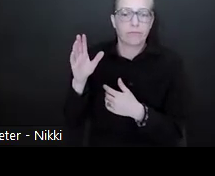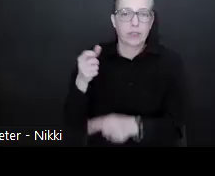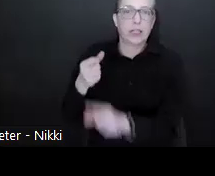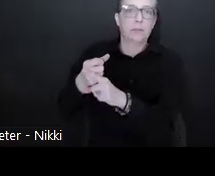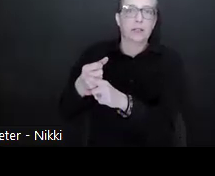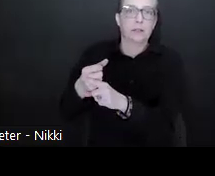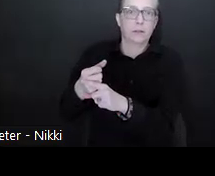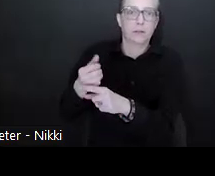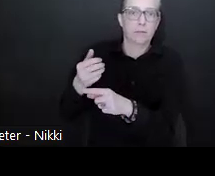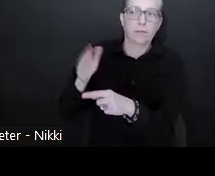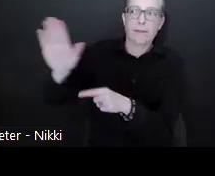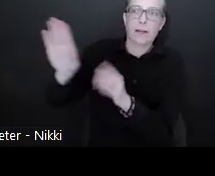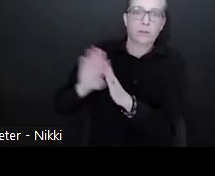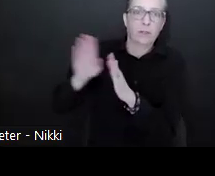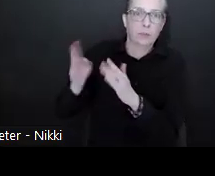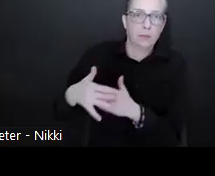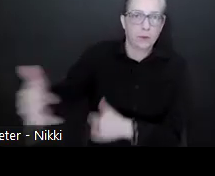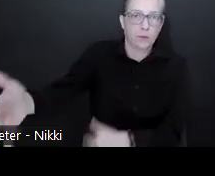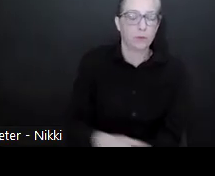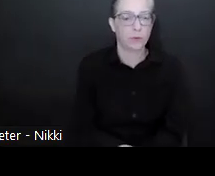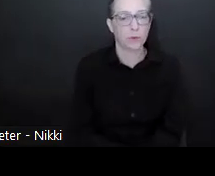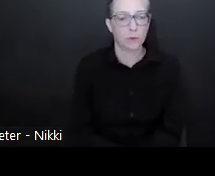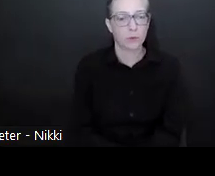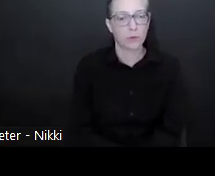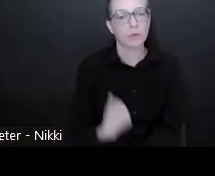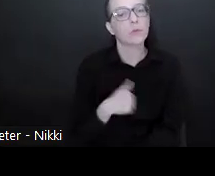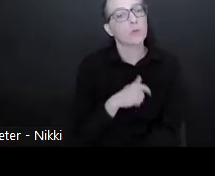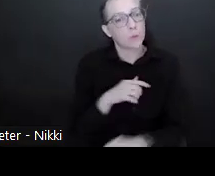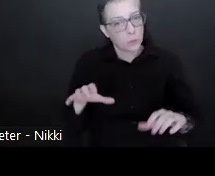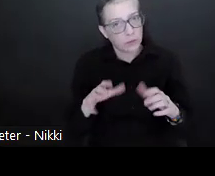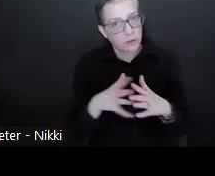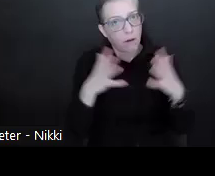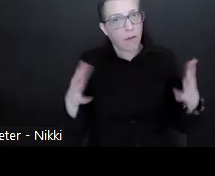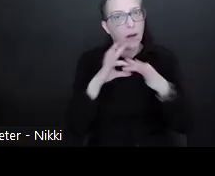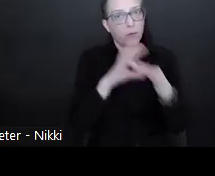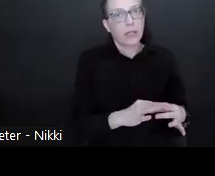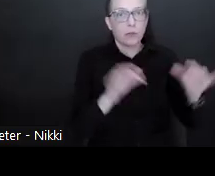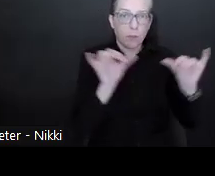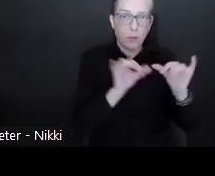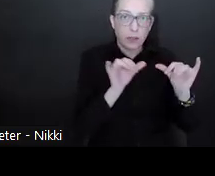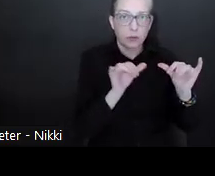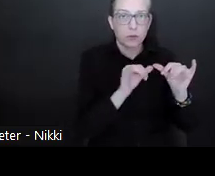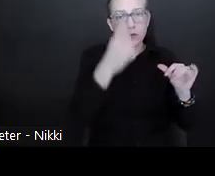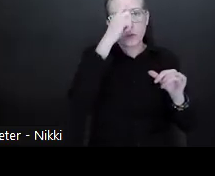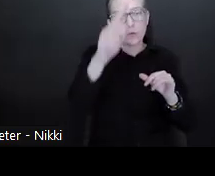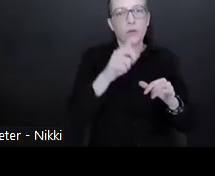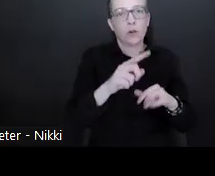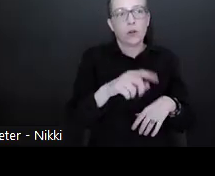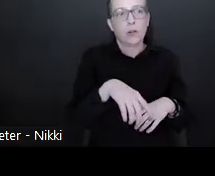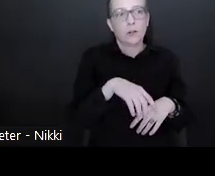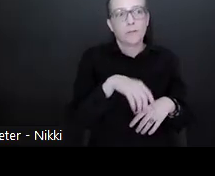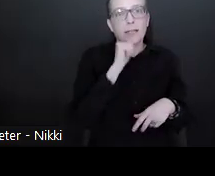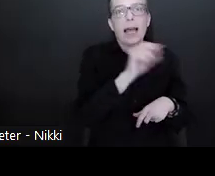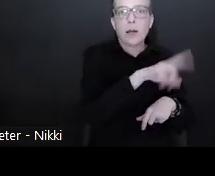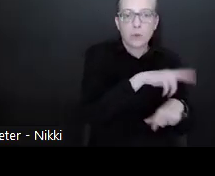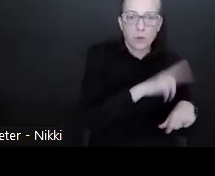propel themselves forward. We've done a lot of work on measures to measure abnormal or dysfunctional personality functioning in adolescence.